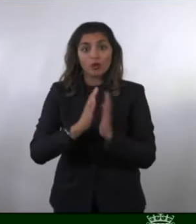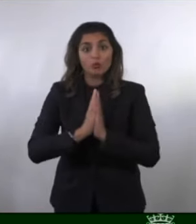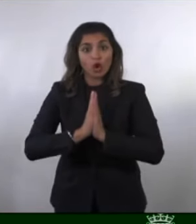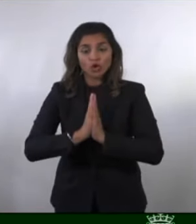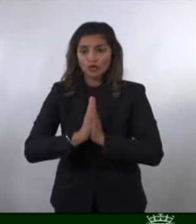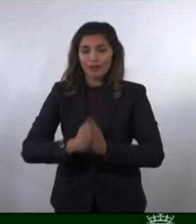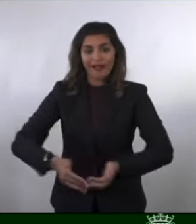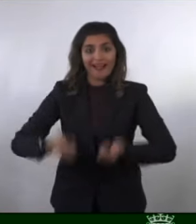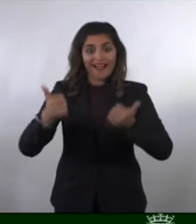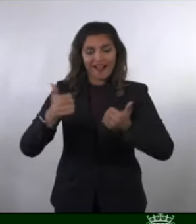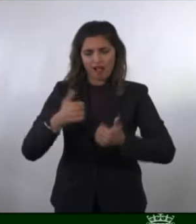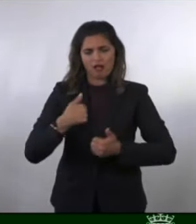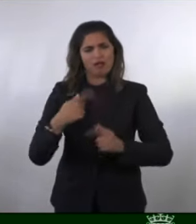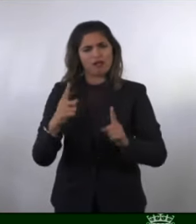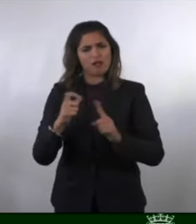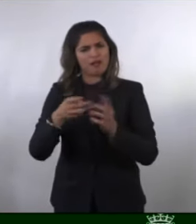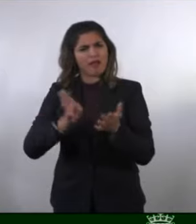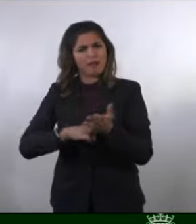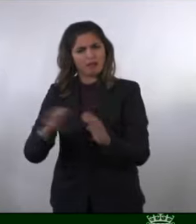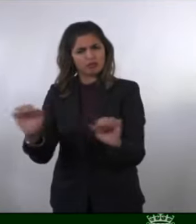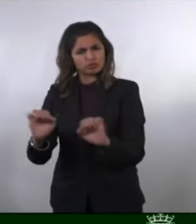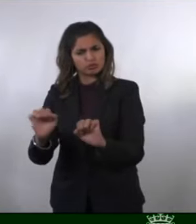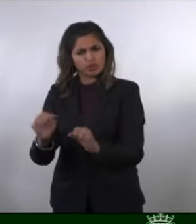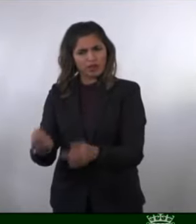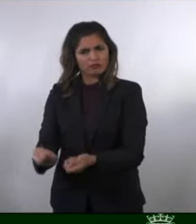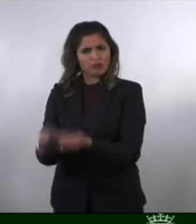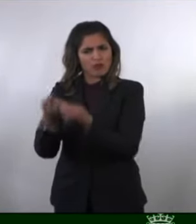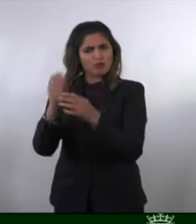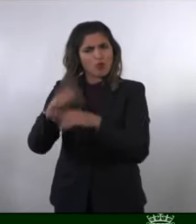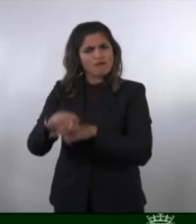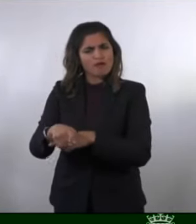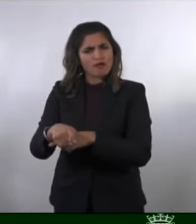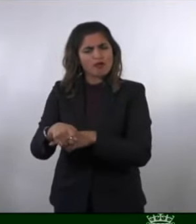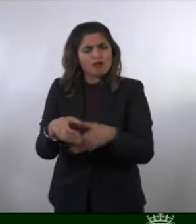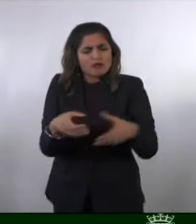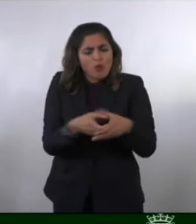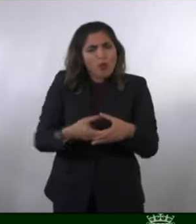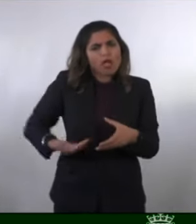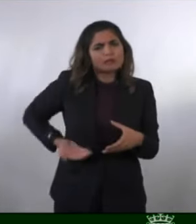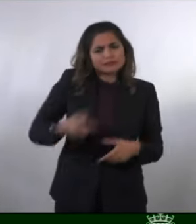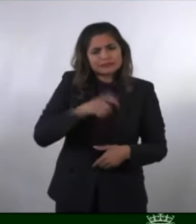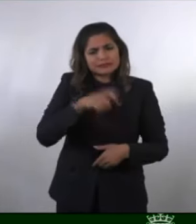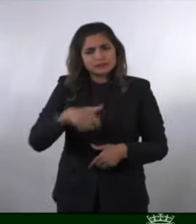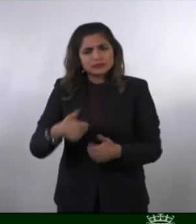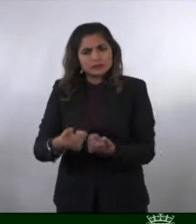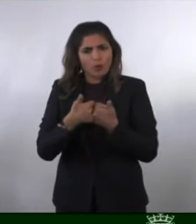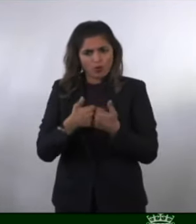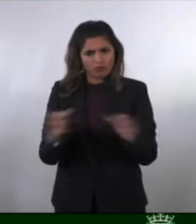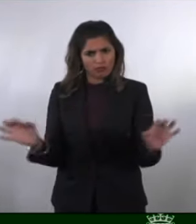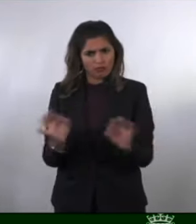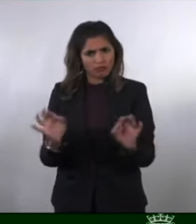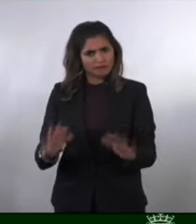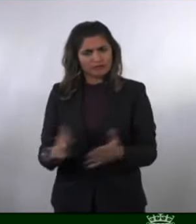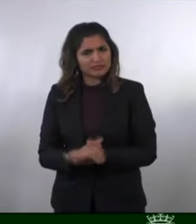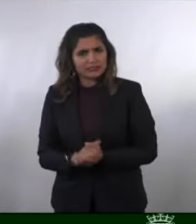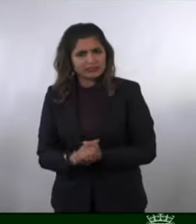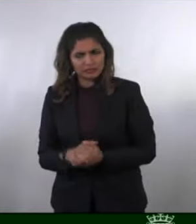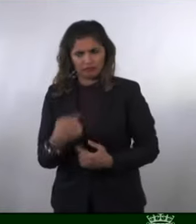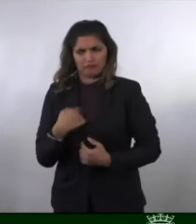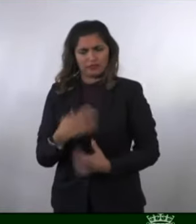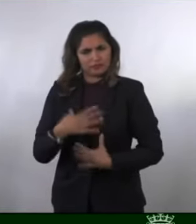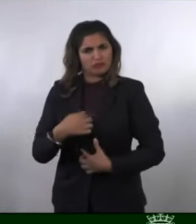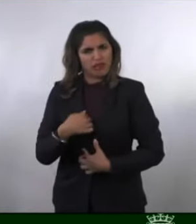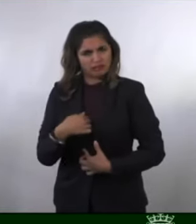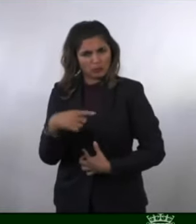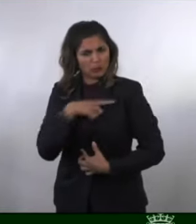heard nothing from the Prime Minister about helping those small business people and small businesses in my constituency who have got hardly little or no help